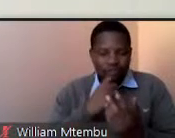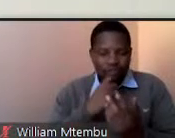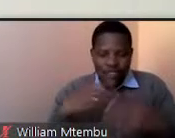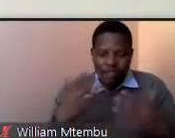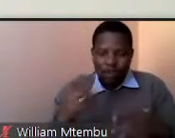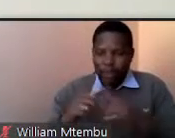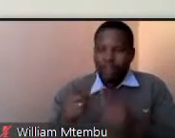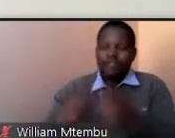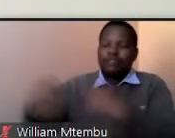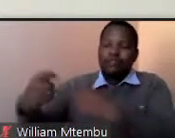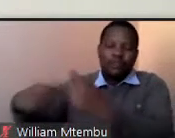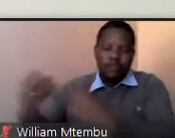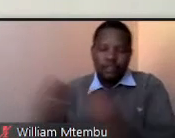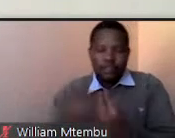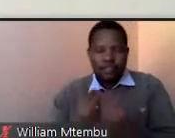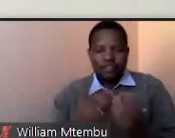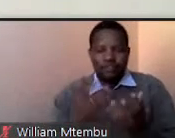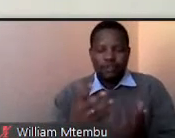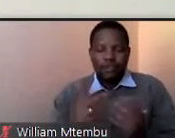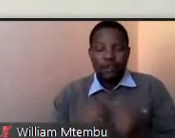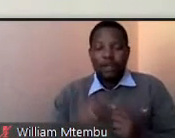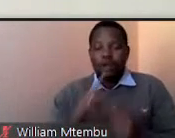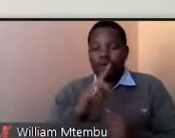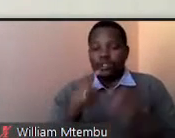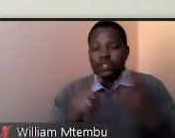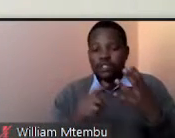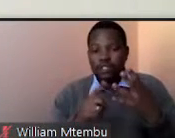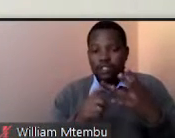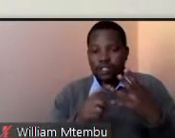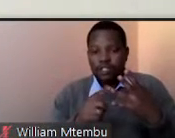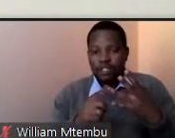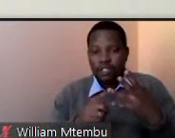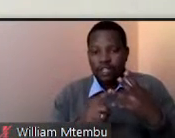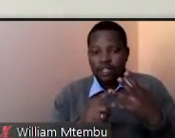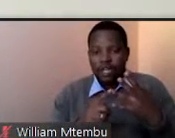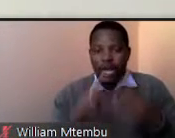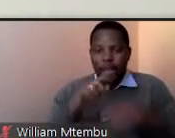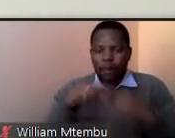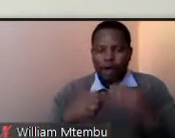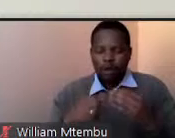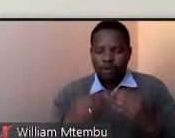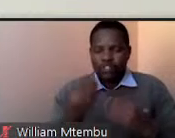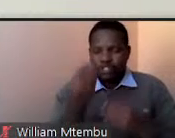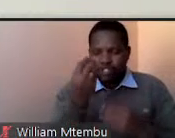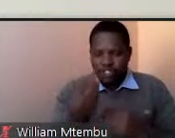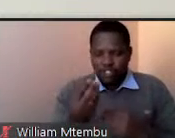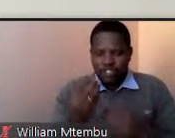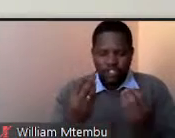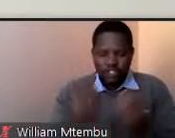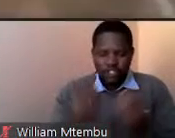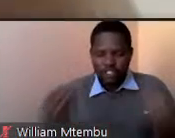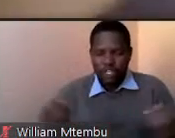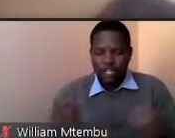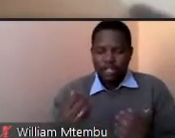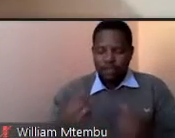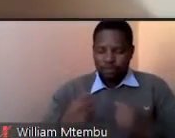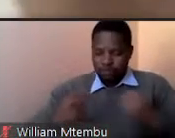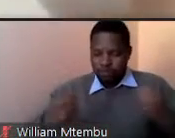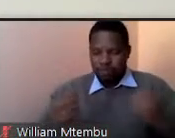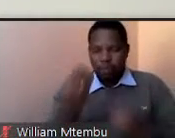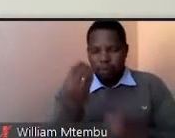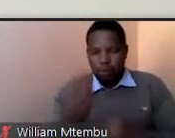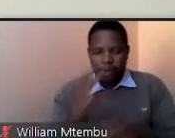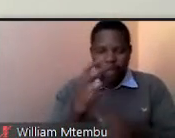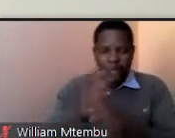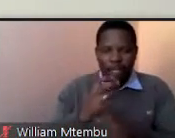number 3, on the undernutrition and stunting of children and obesity. There